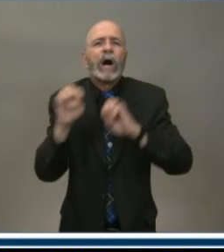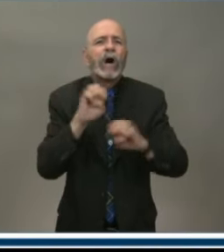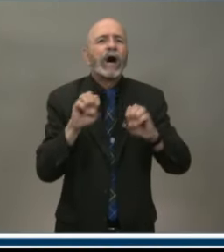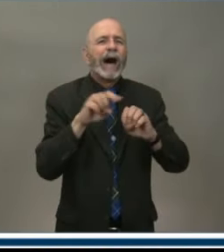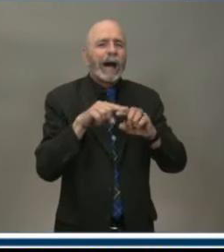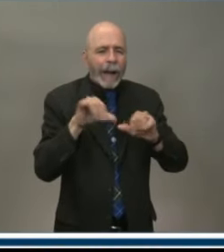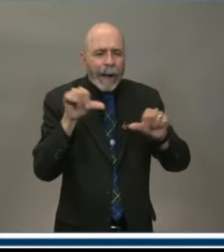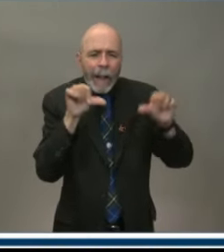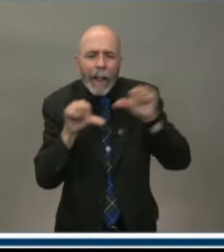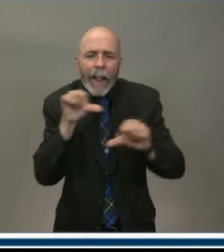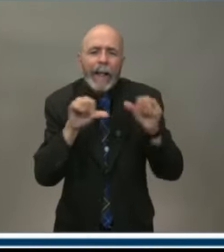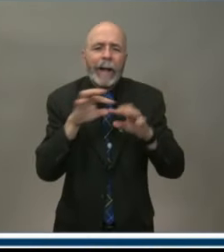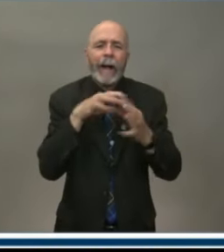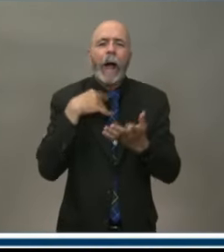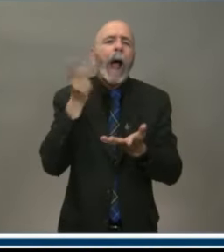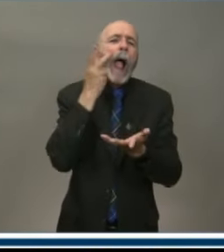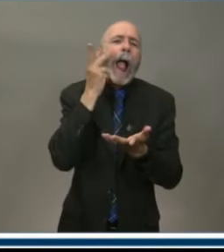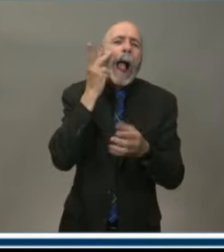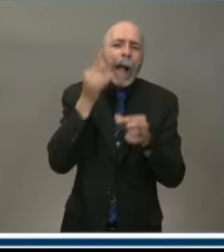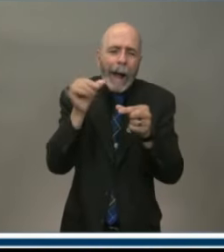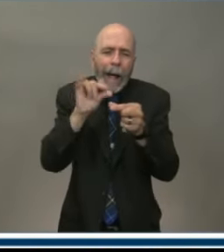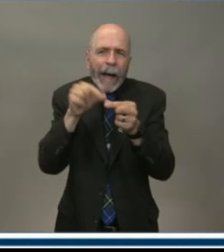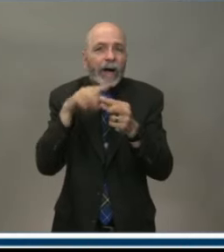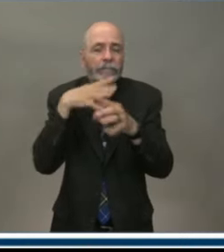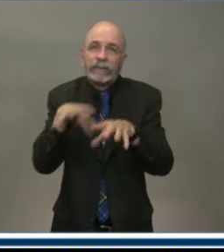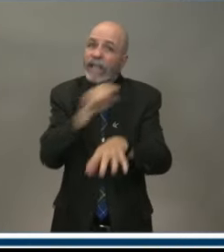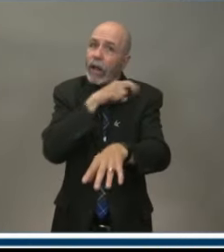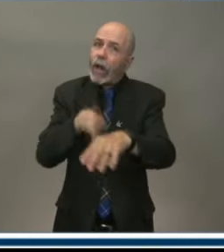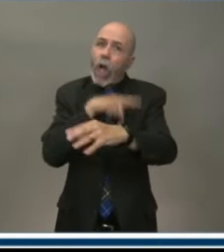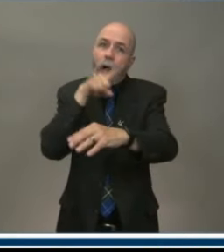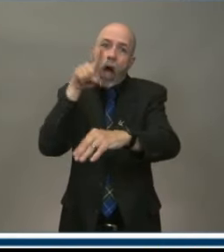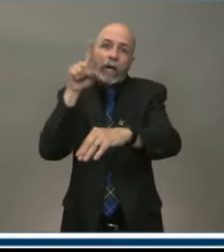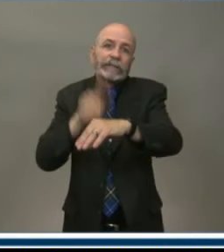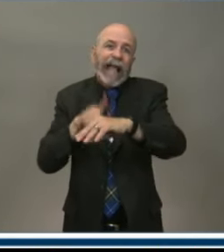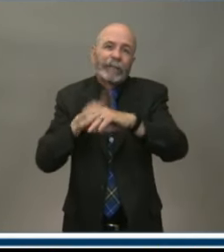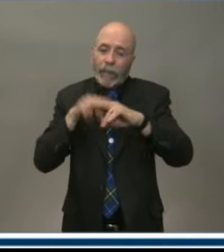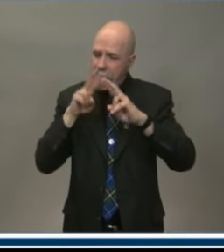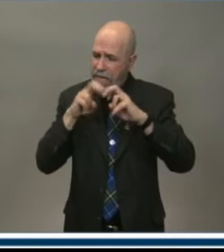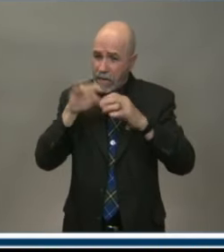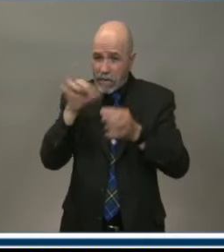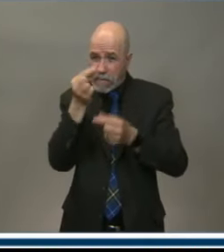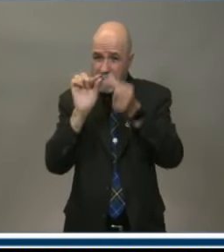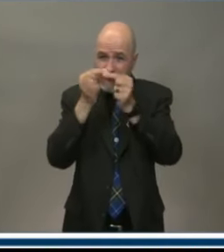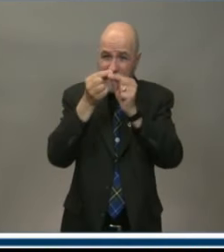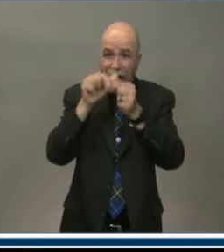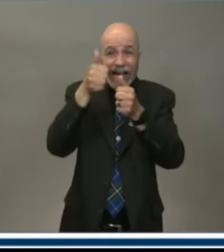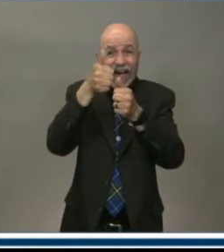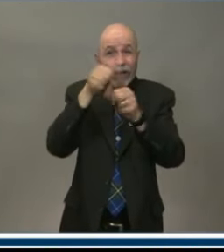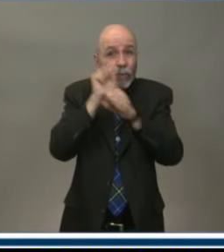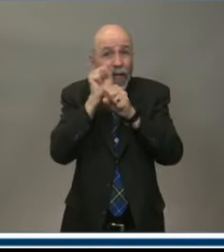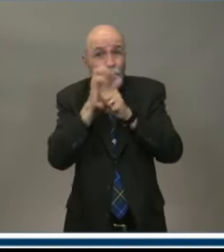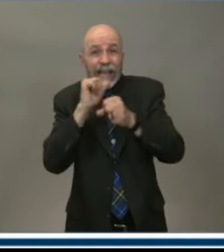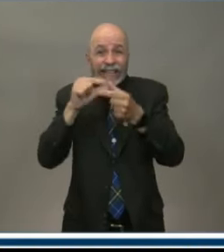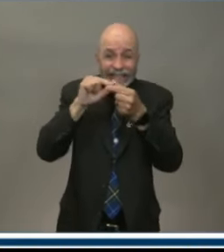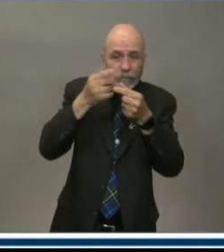some science. There is lots of research going on around potential ways for definitive treatments for